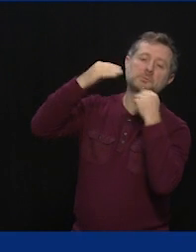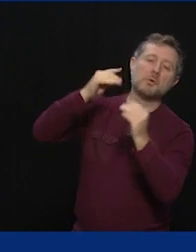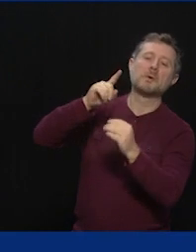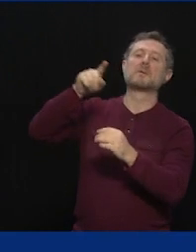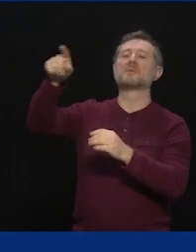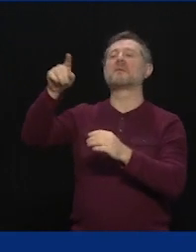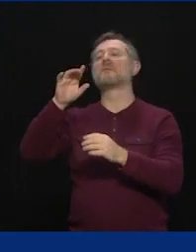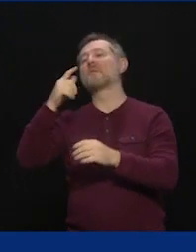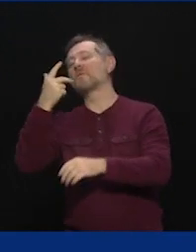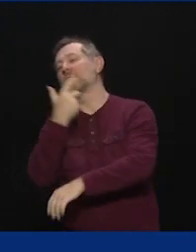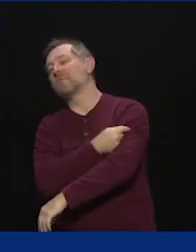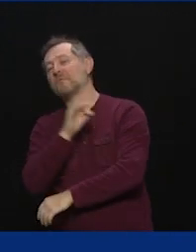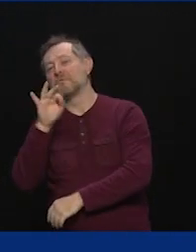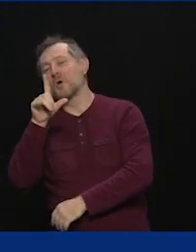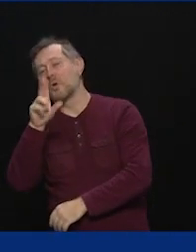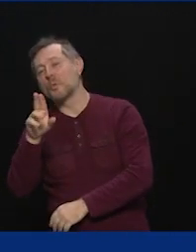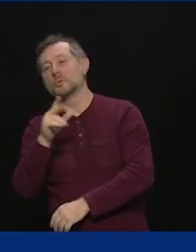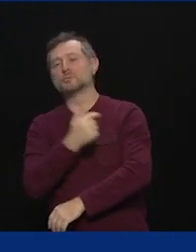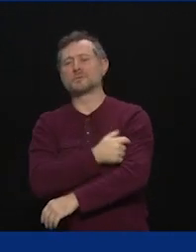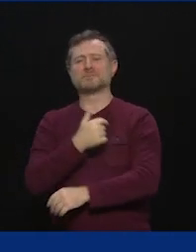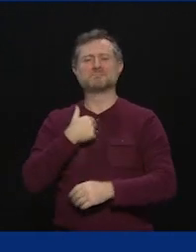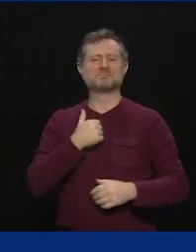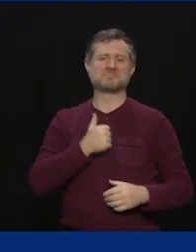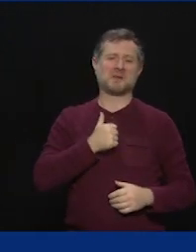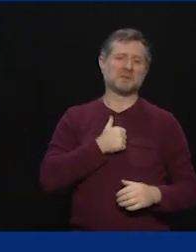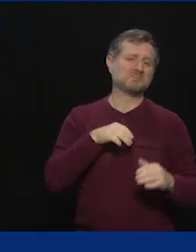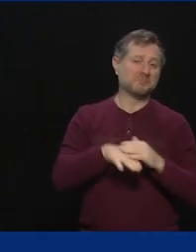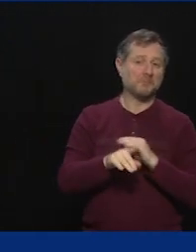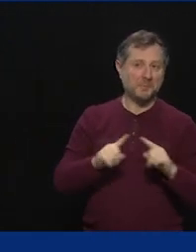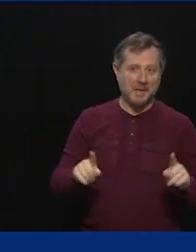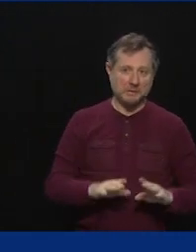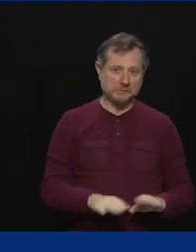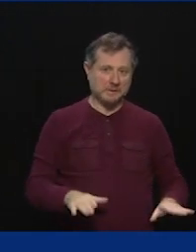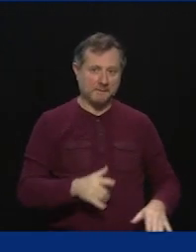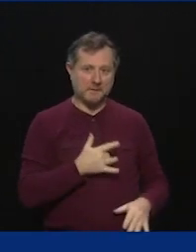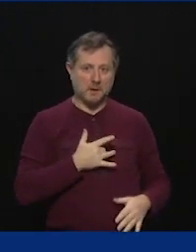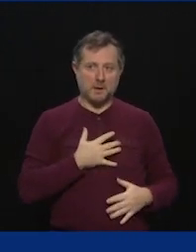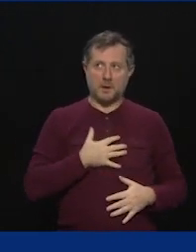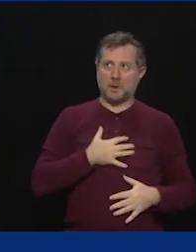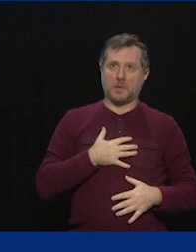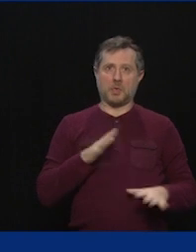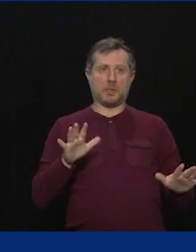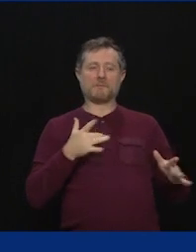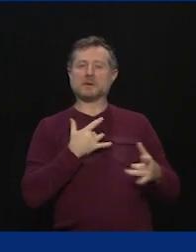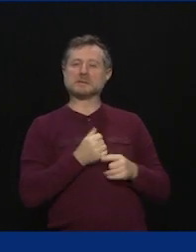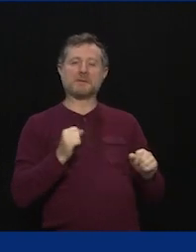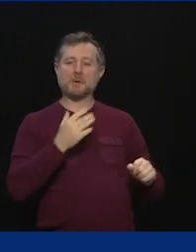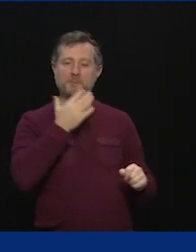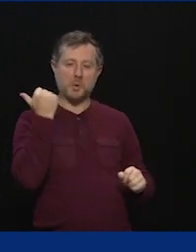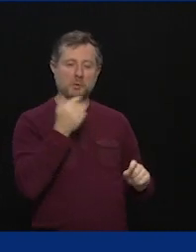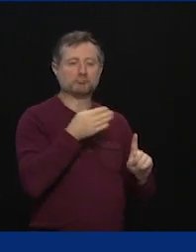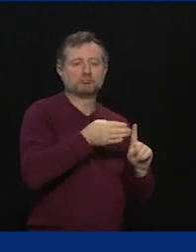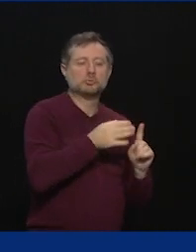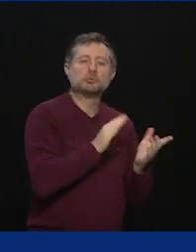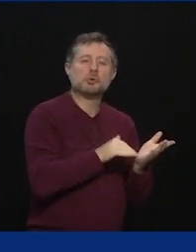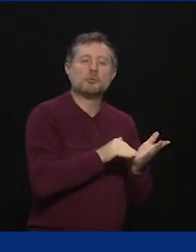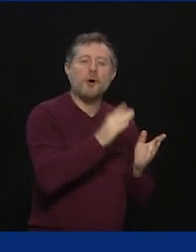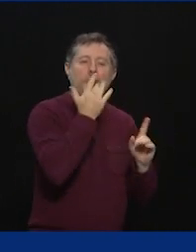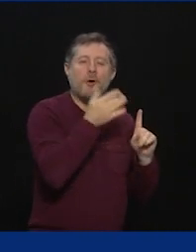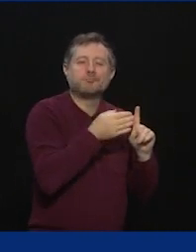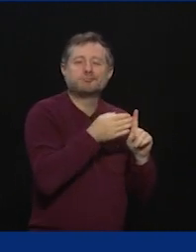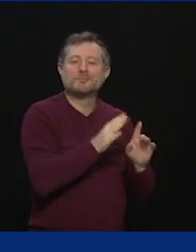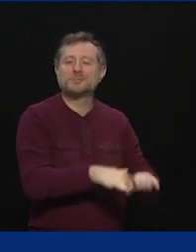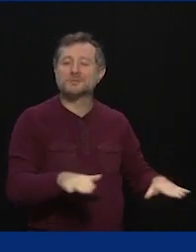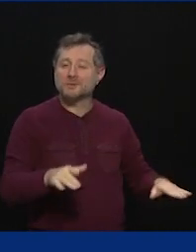child, you're going to feel more secure in your doctor's office, and so we don't want to have any problems with them not being able to do this for